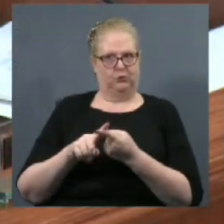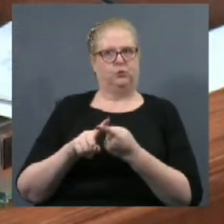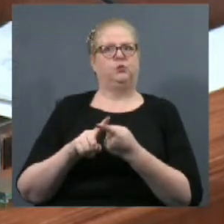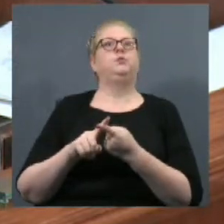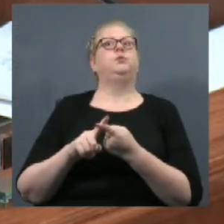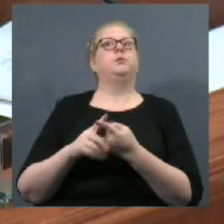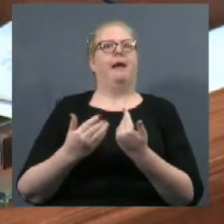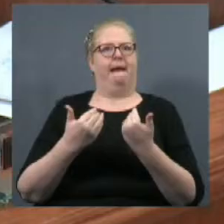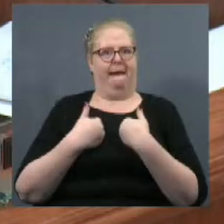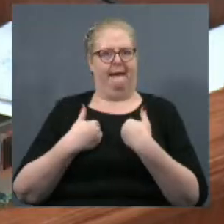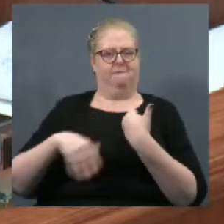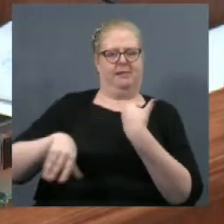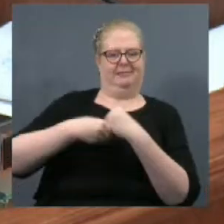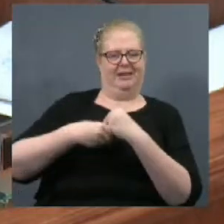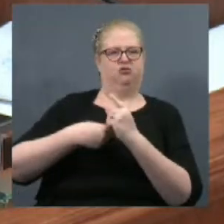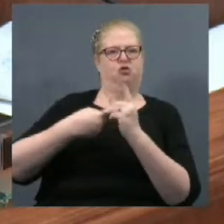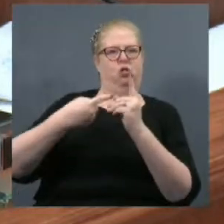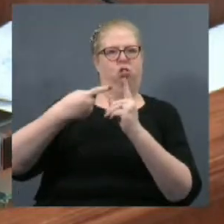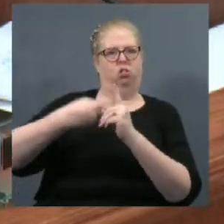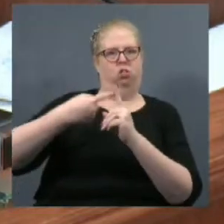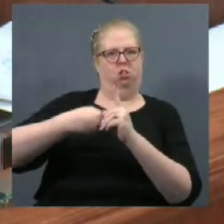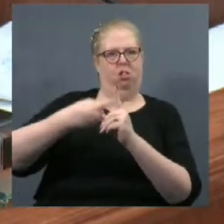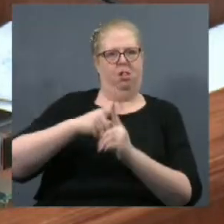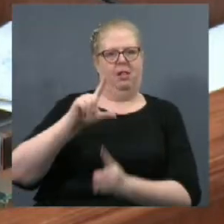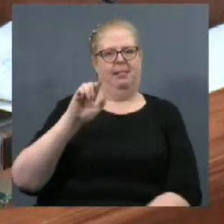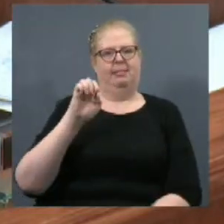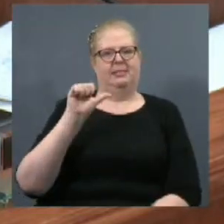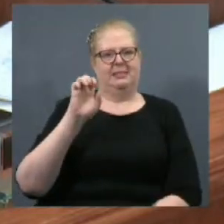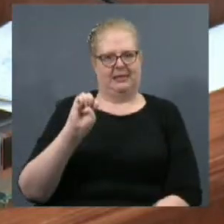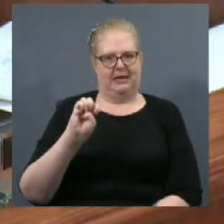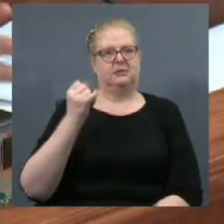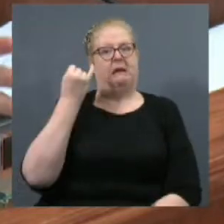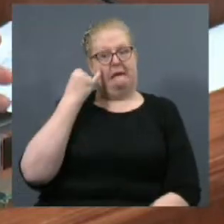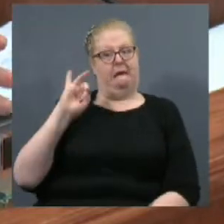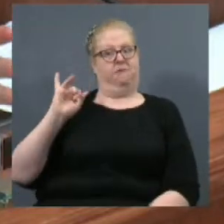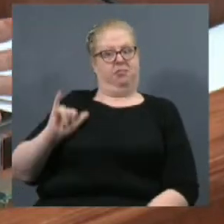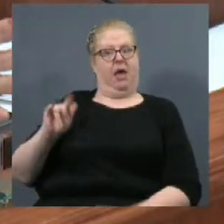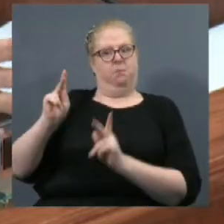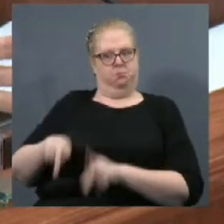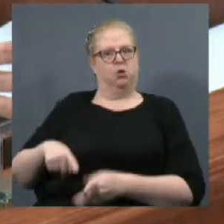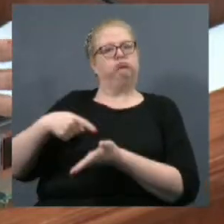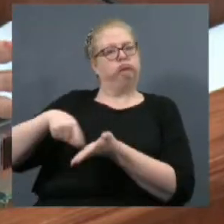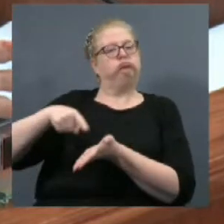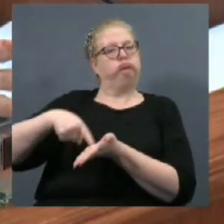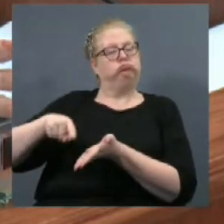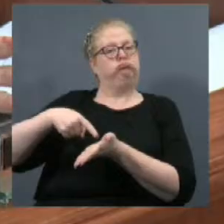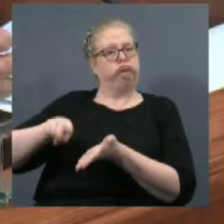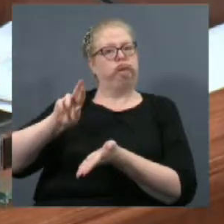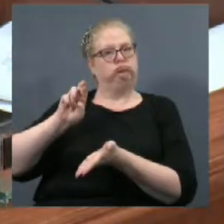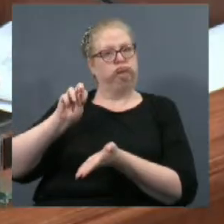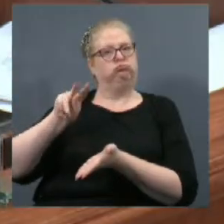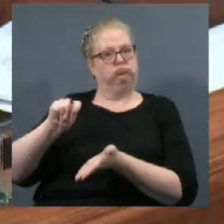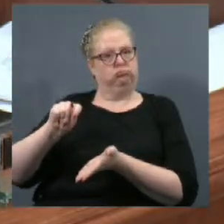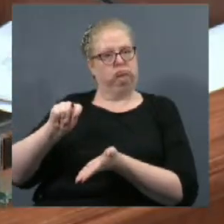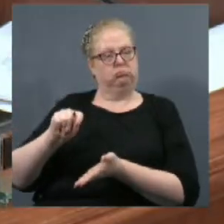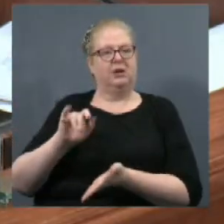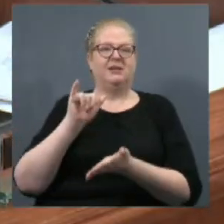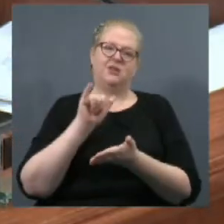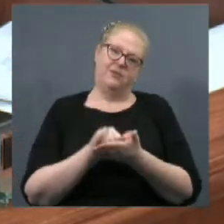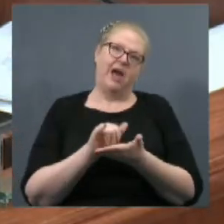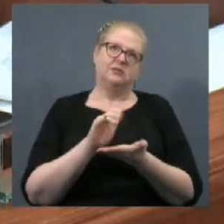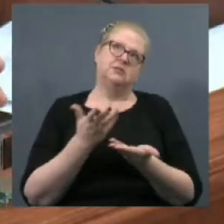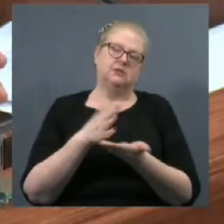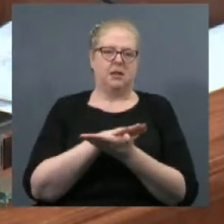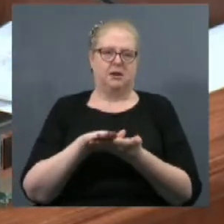been, paying their rent and so forth. That's the nice thing about this property